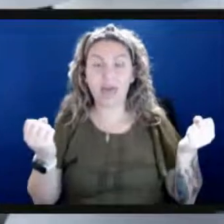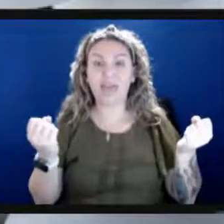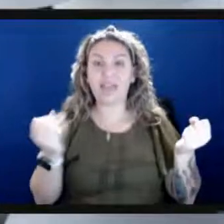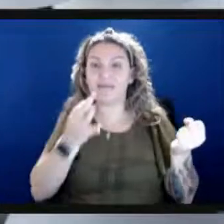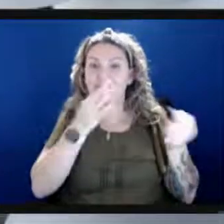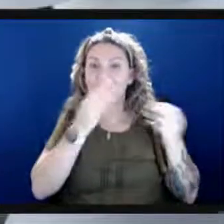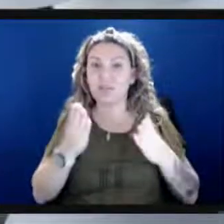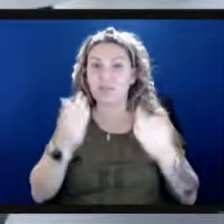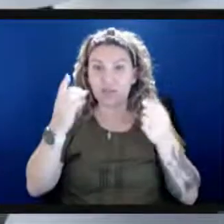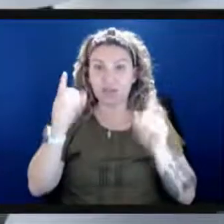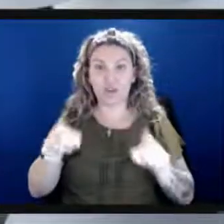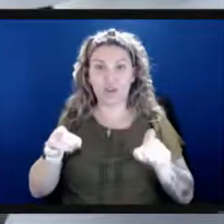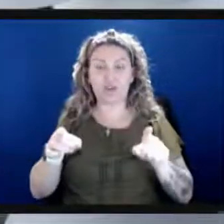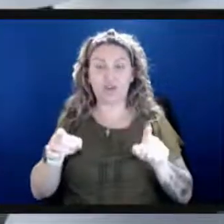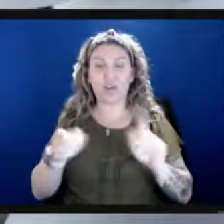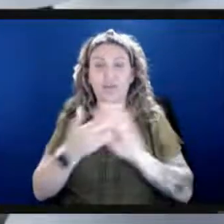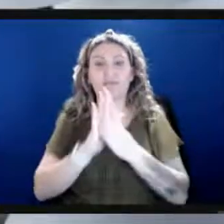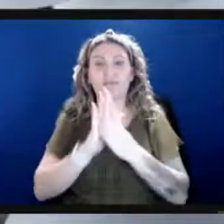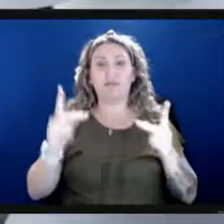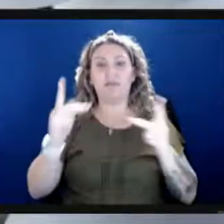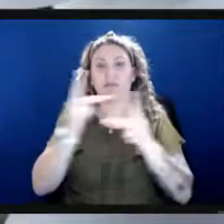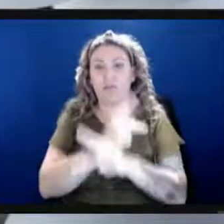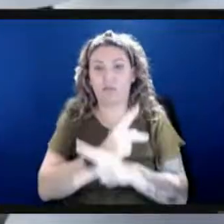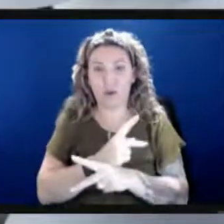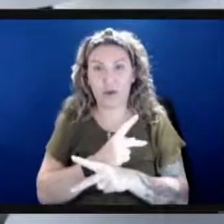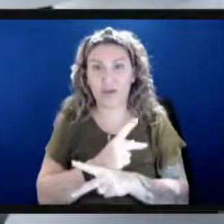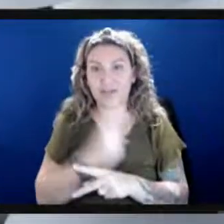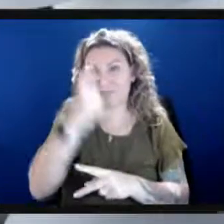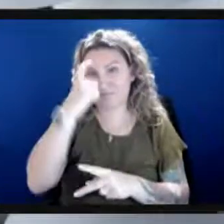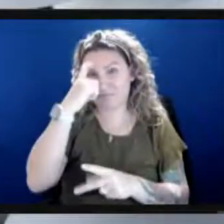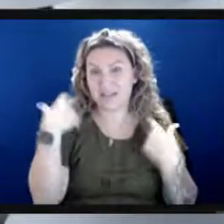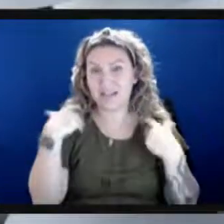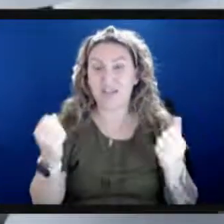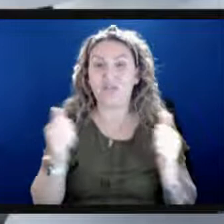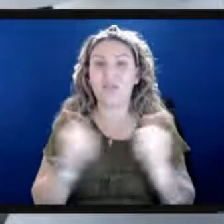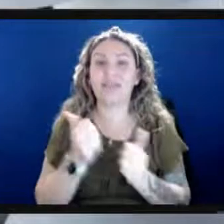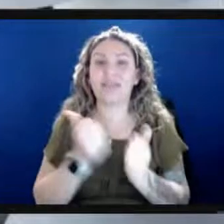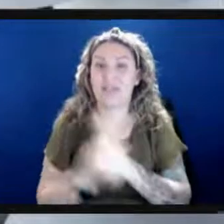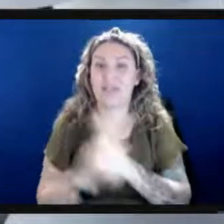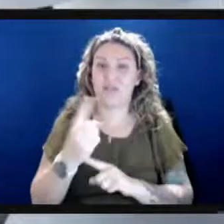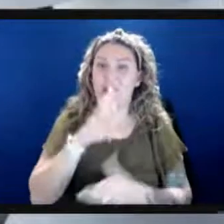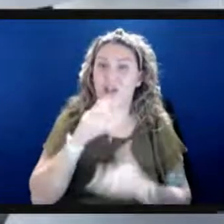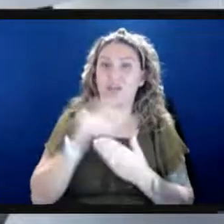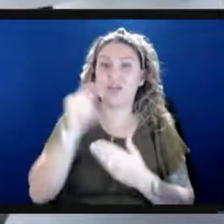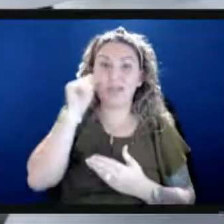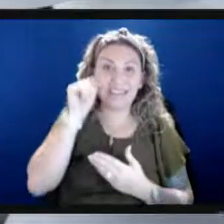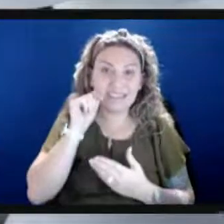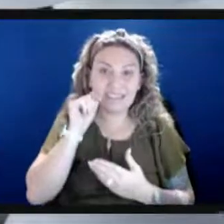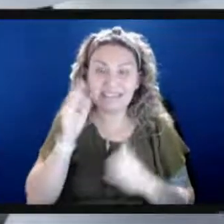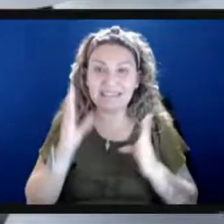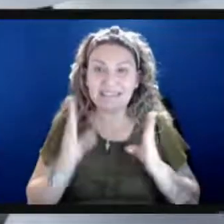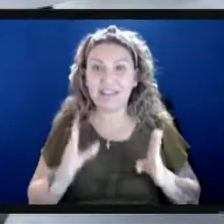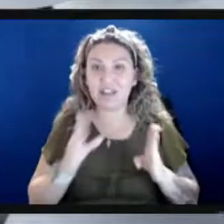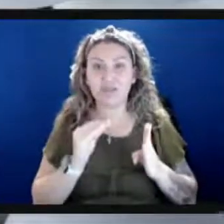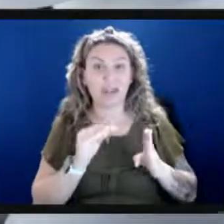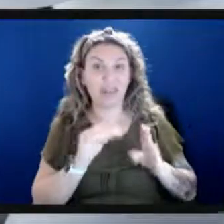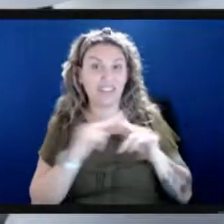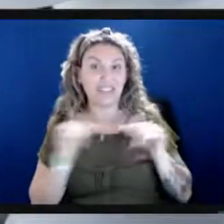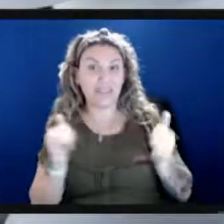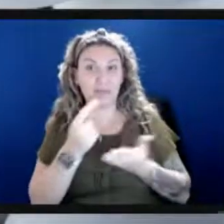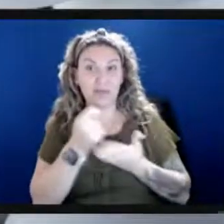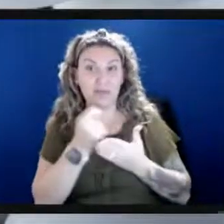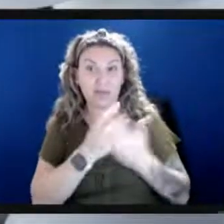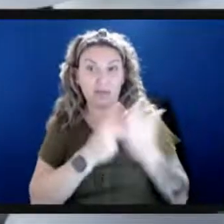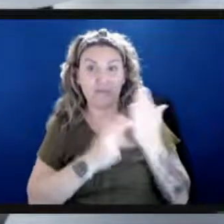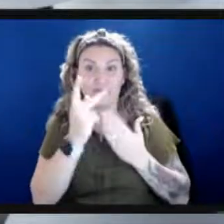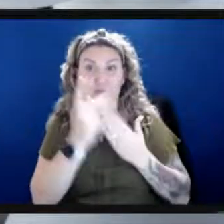has worsened mental health issues among everyone, including teenagers. At the same time, treatment programs were